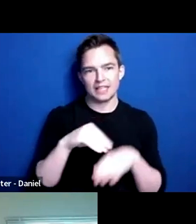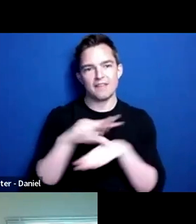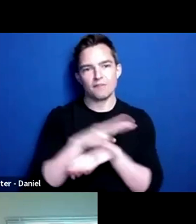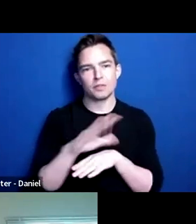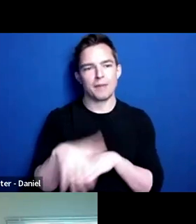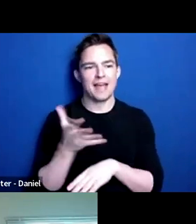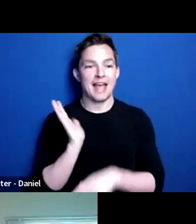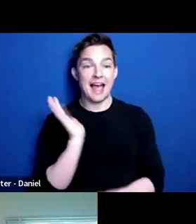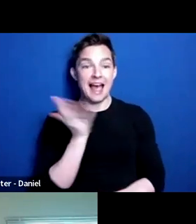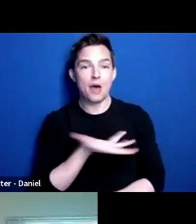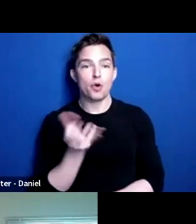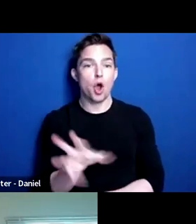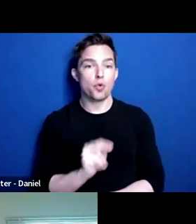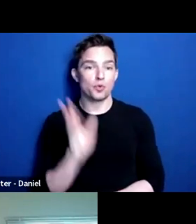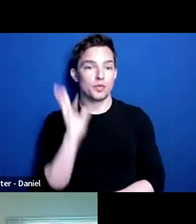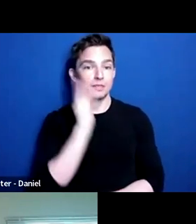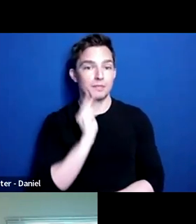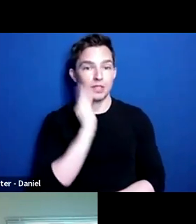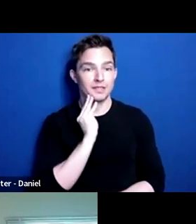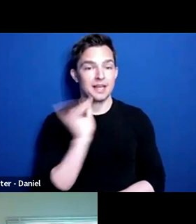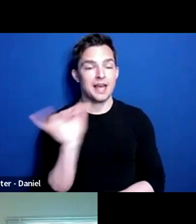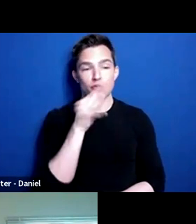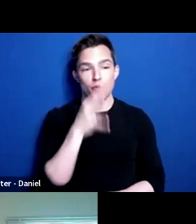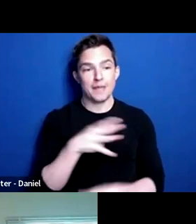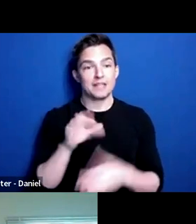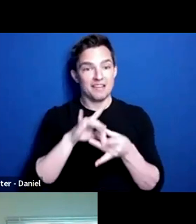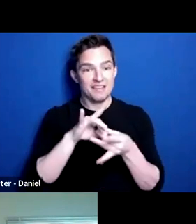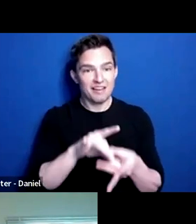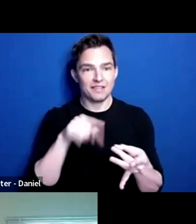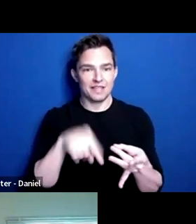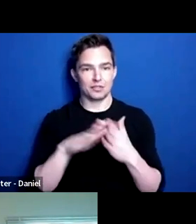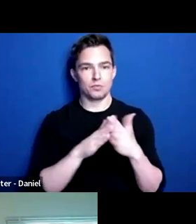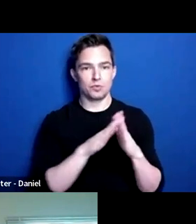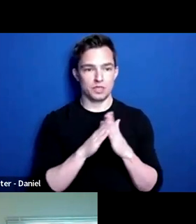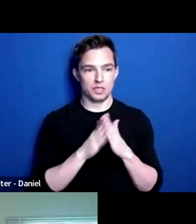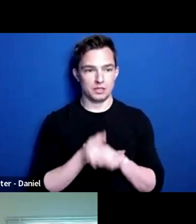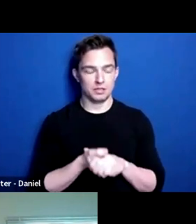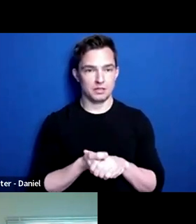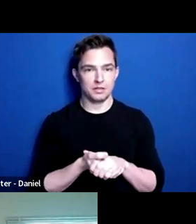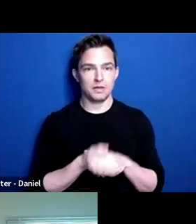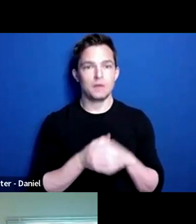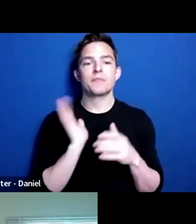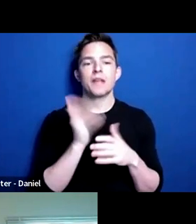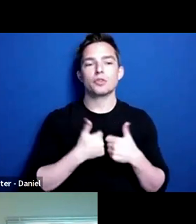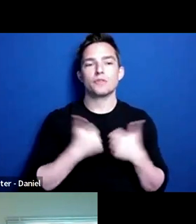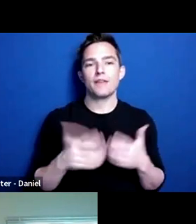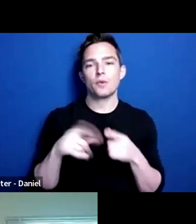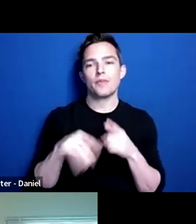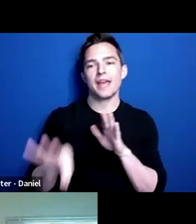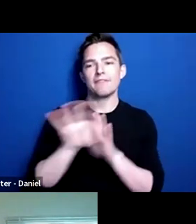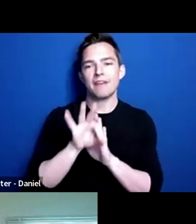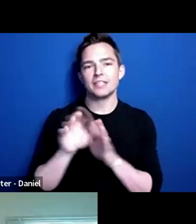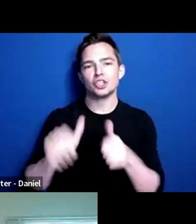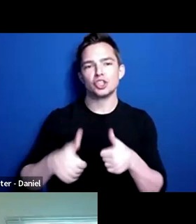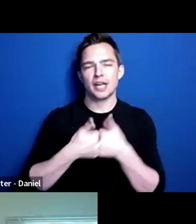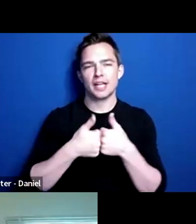own experiences as women of this community. And so when our survivors identify challenges